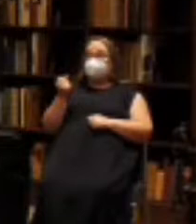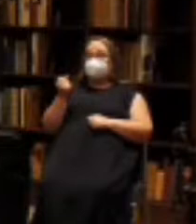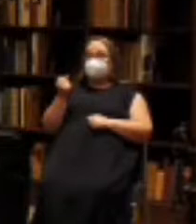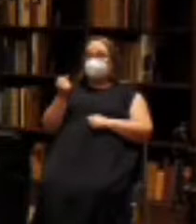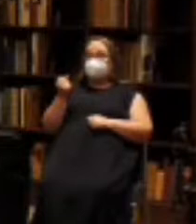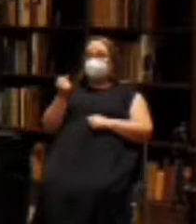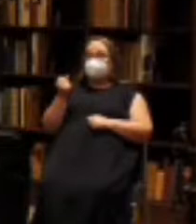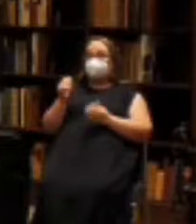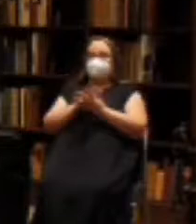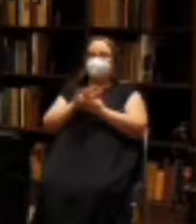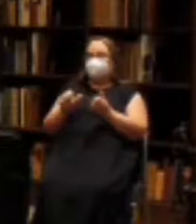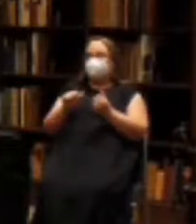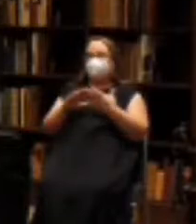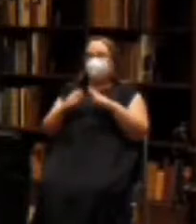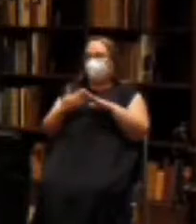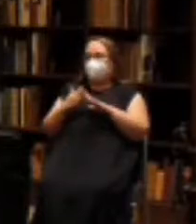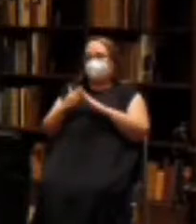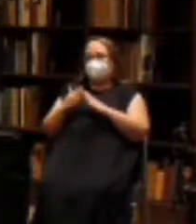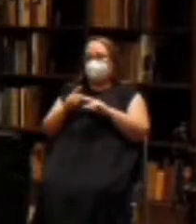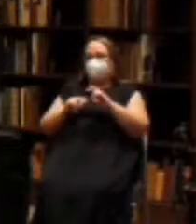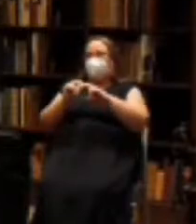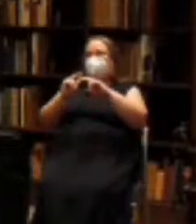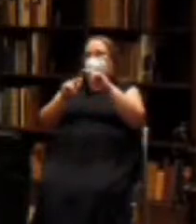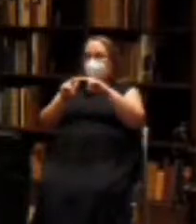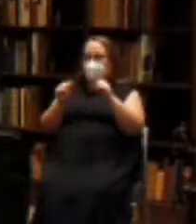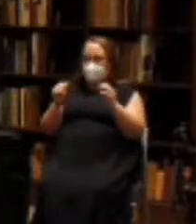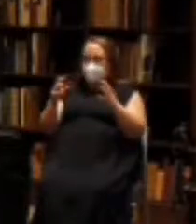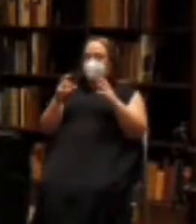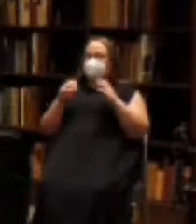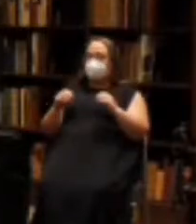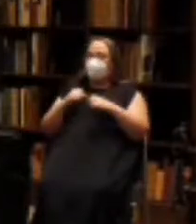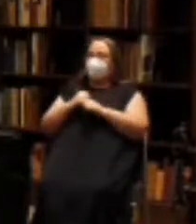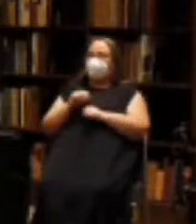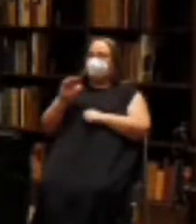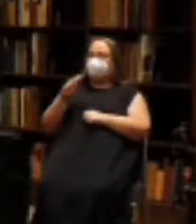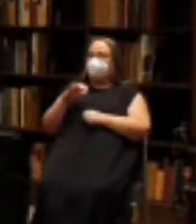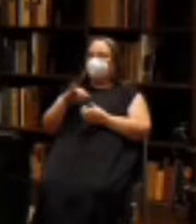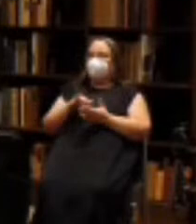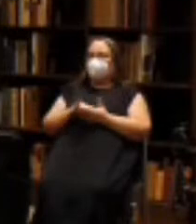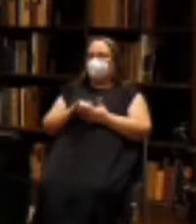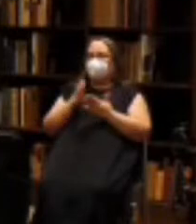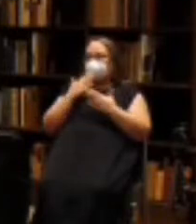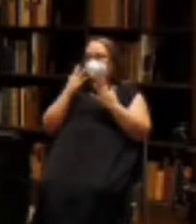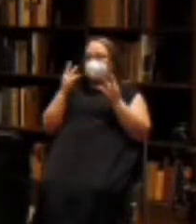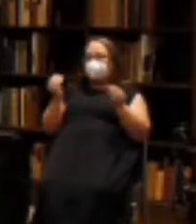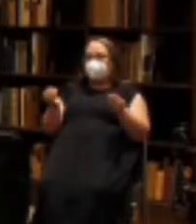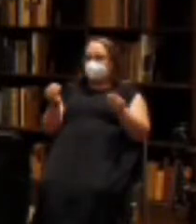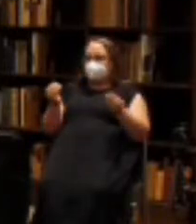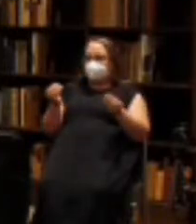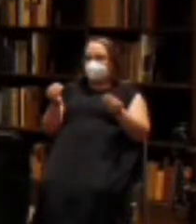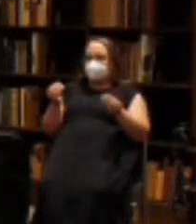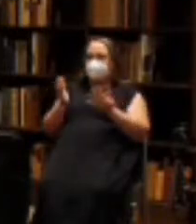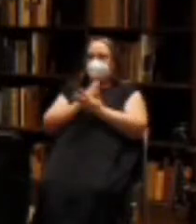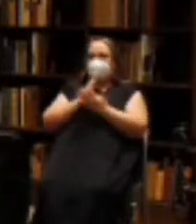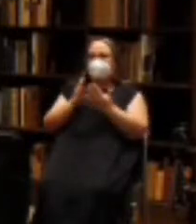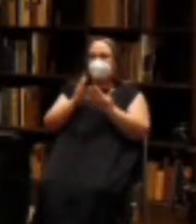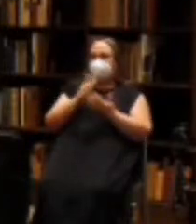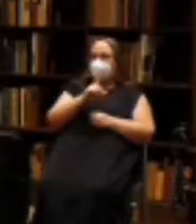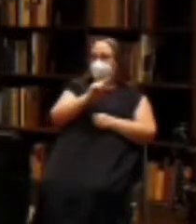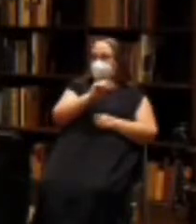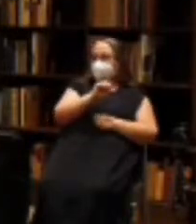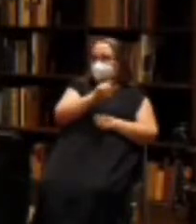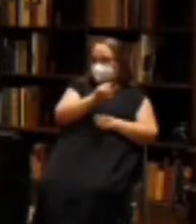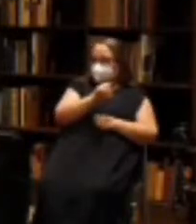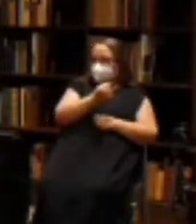been basically destroyed by urban renewal. So it would make it seem like there was nothing in between the